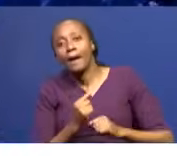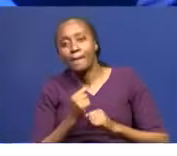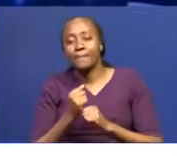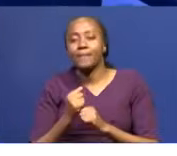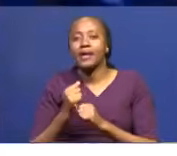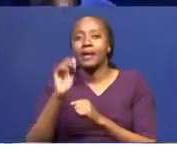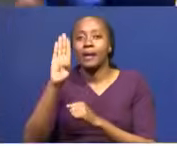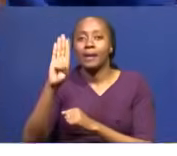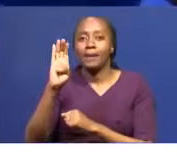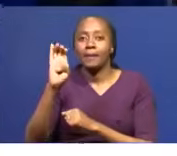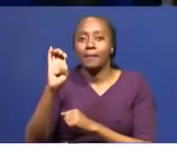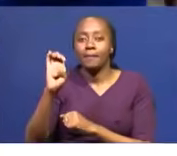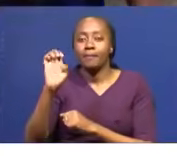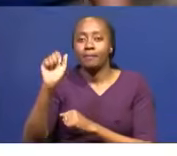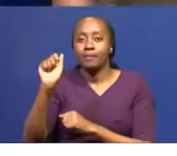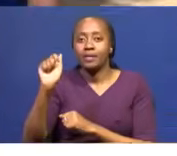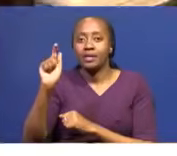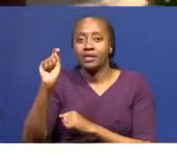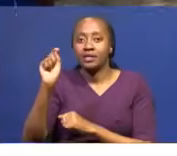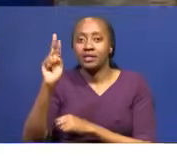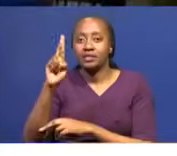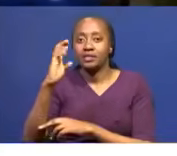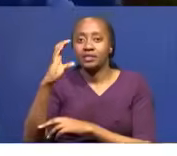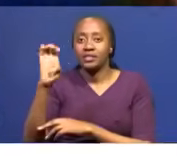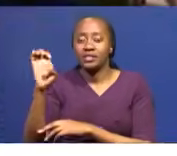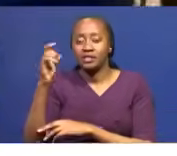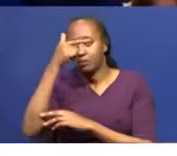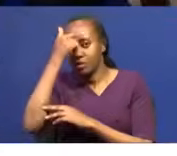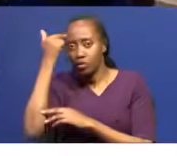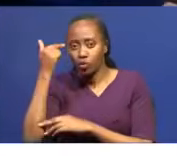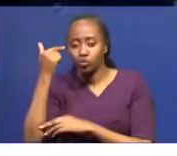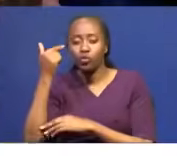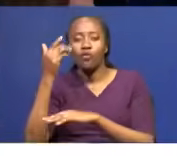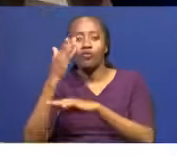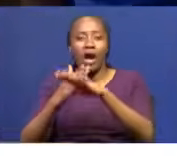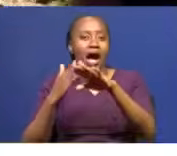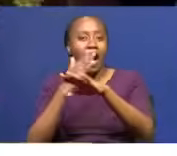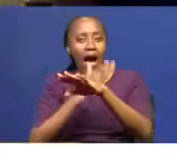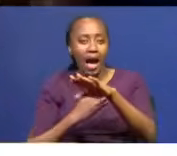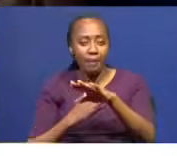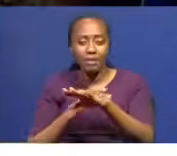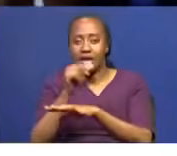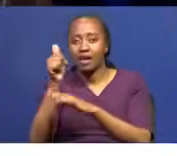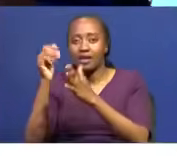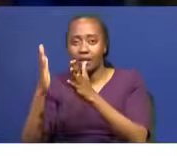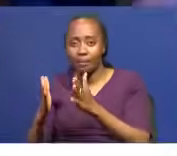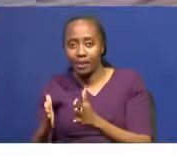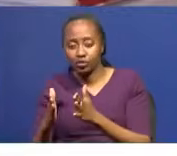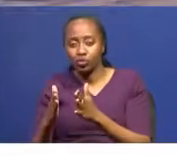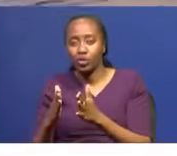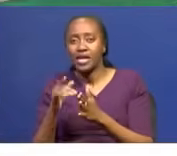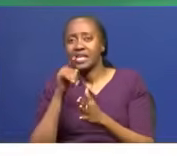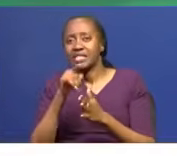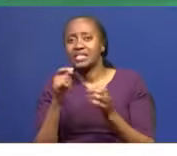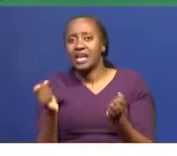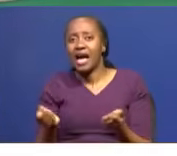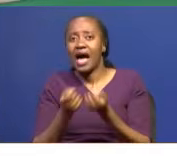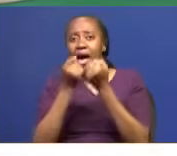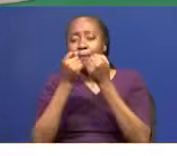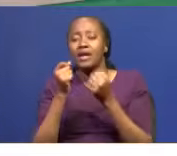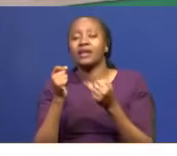Beatrice Masia Kugo has been charged with assault and causing actual body harm. The charges stem from an incident on